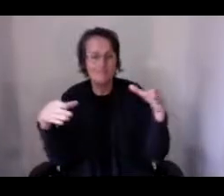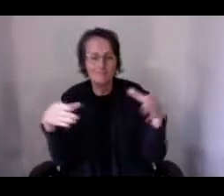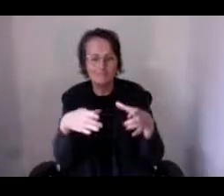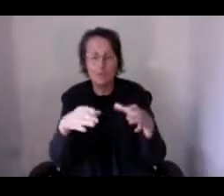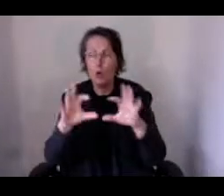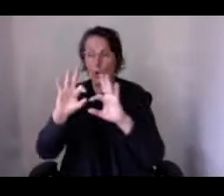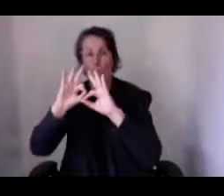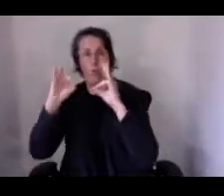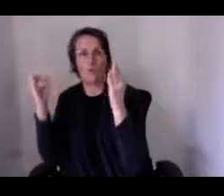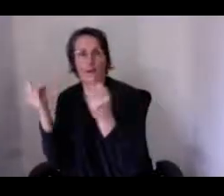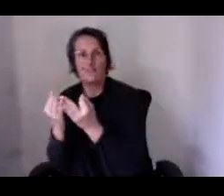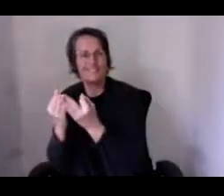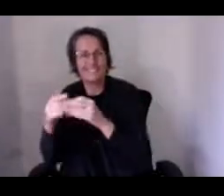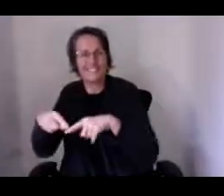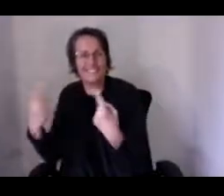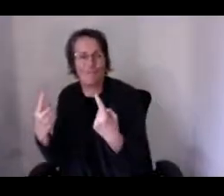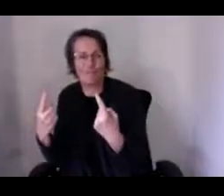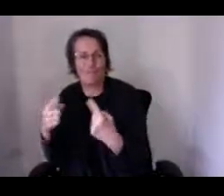organisation is an